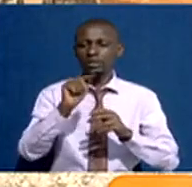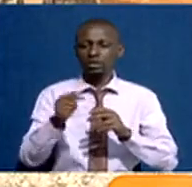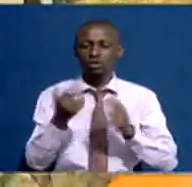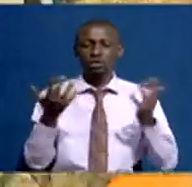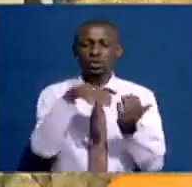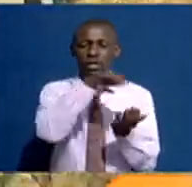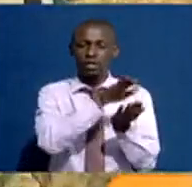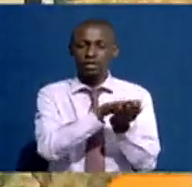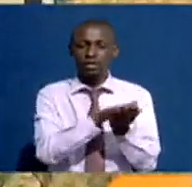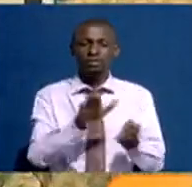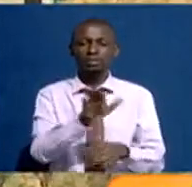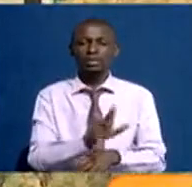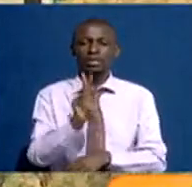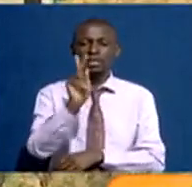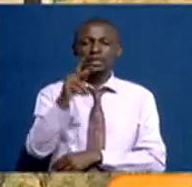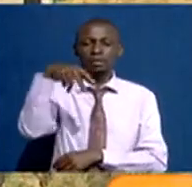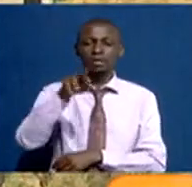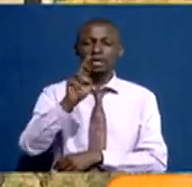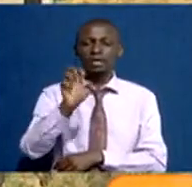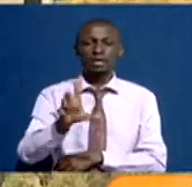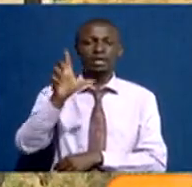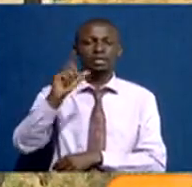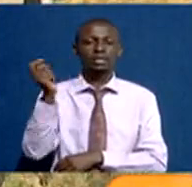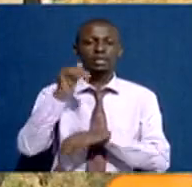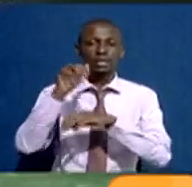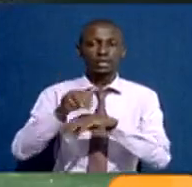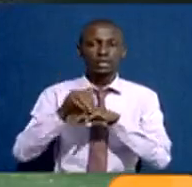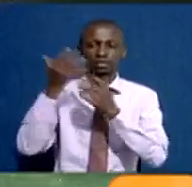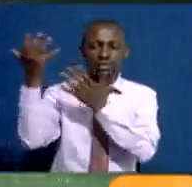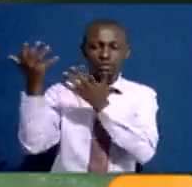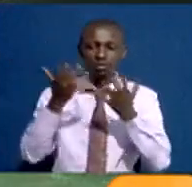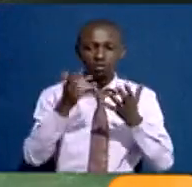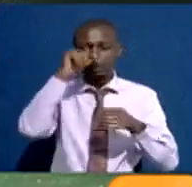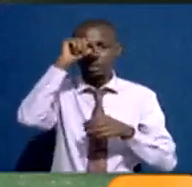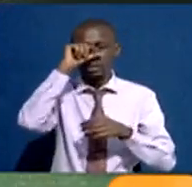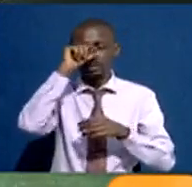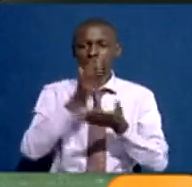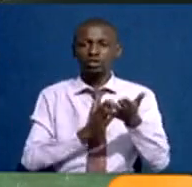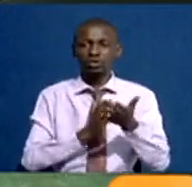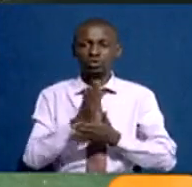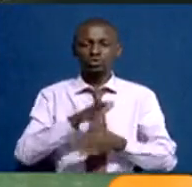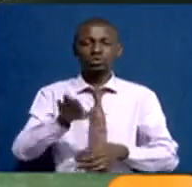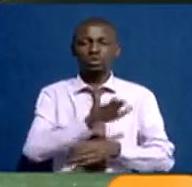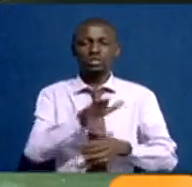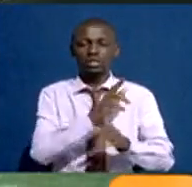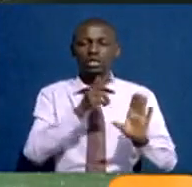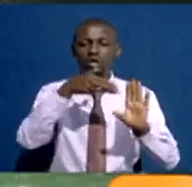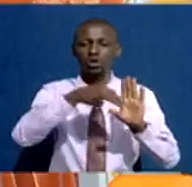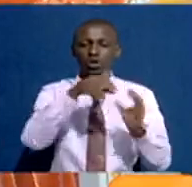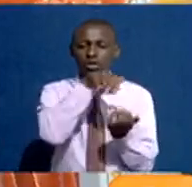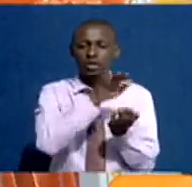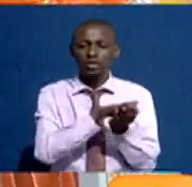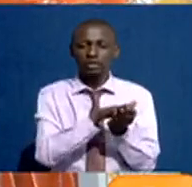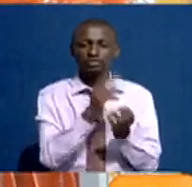at KPRL. Kenya currently receives imported LPG through the Shimanzi Oil Terminal and stores it in